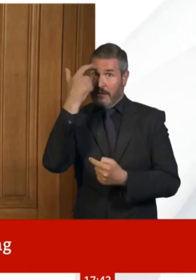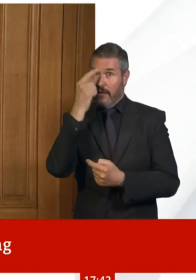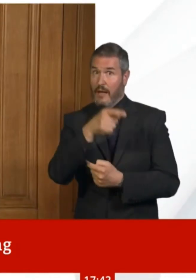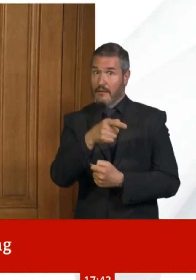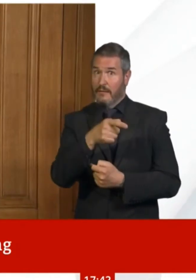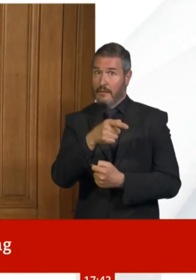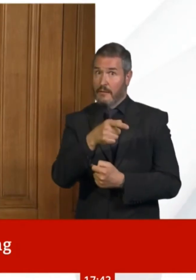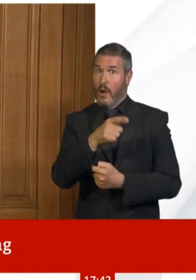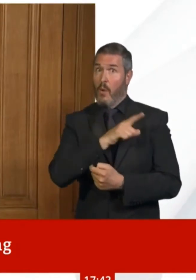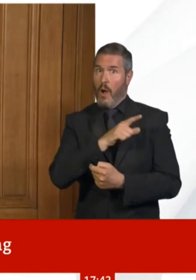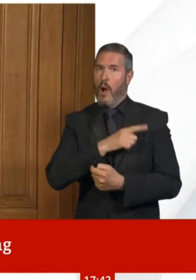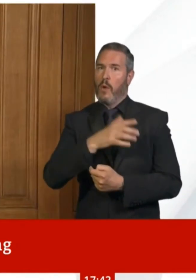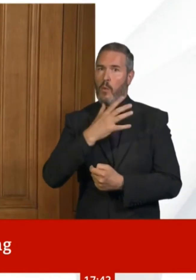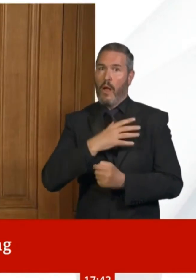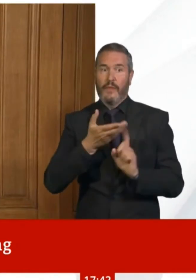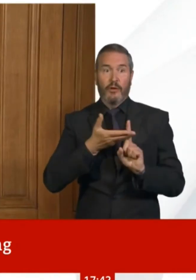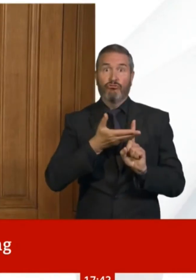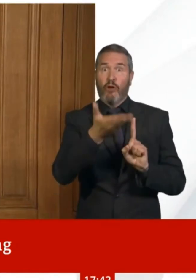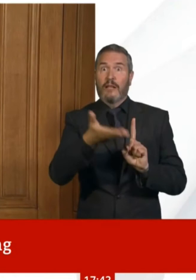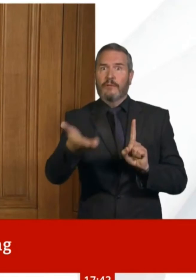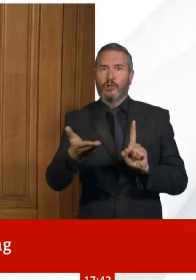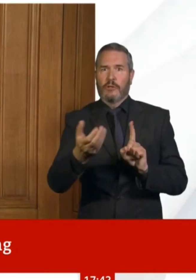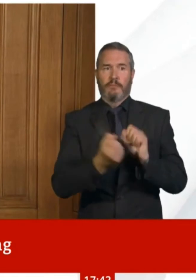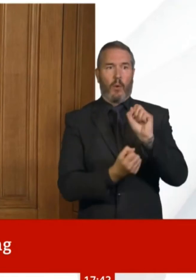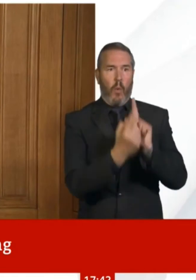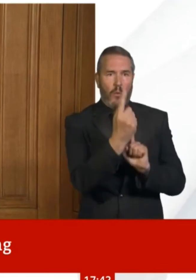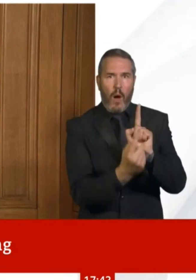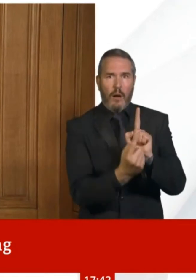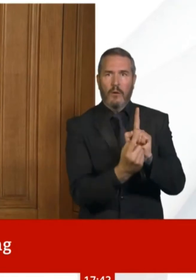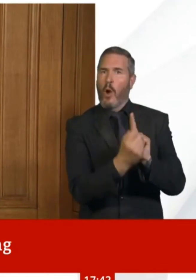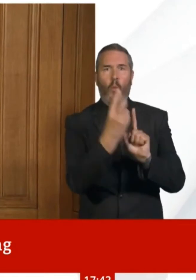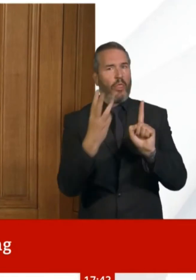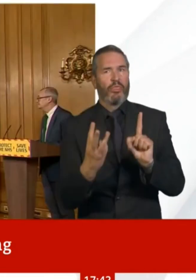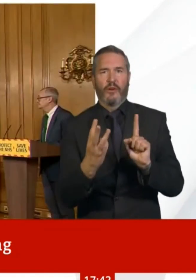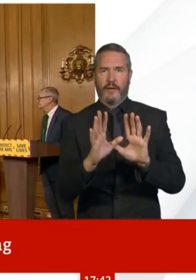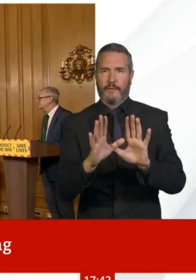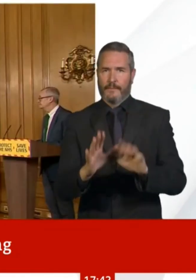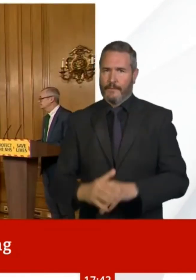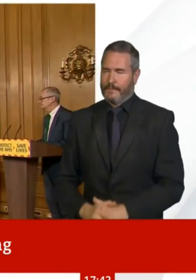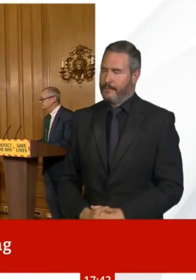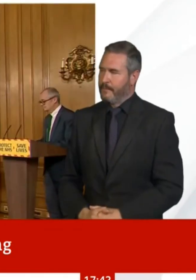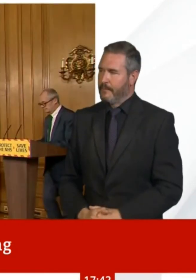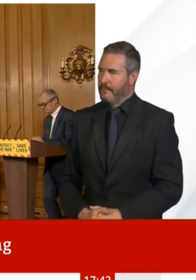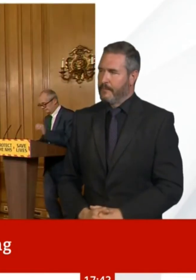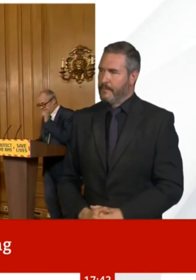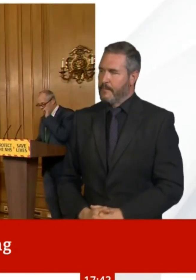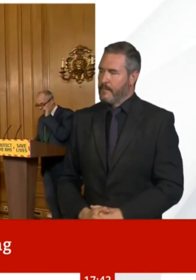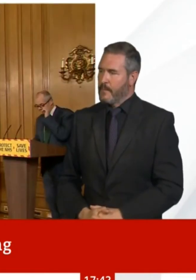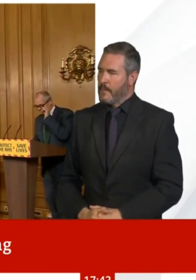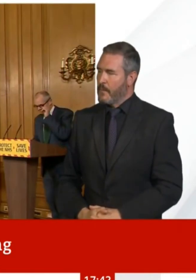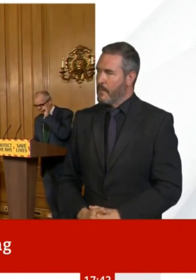going to drive the R down below 1 right the way across every setting. Joe, would you like to come back on that?